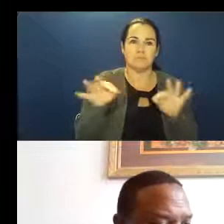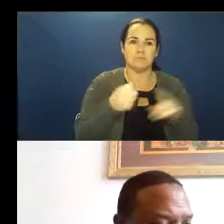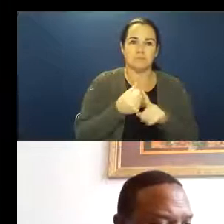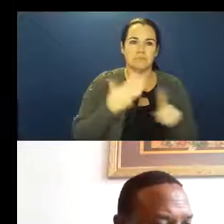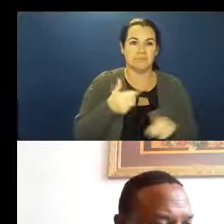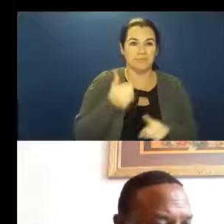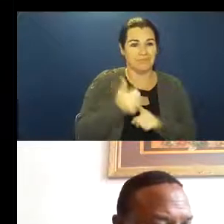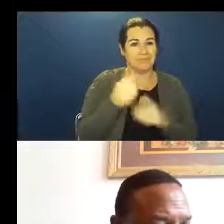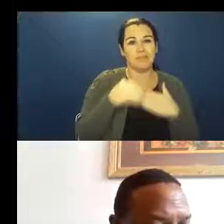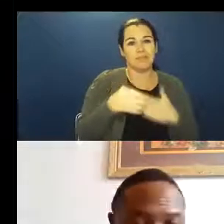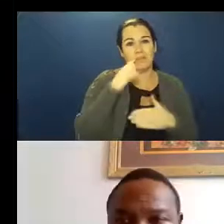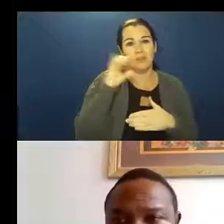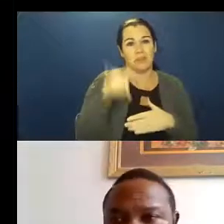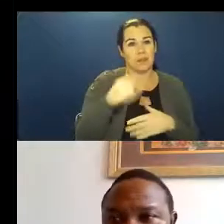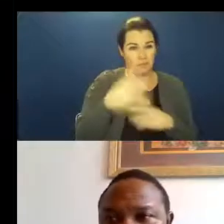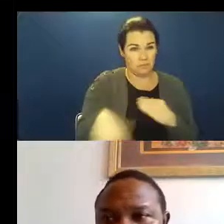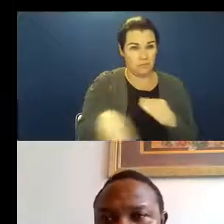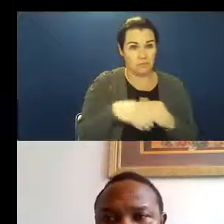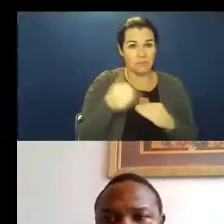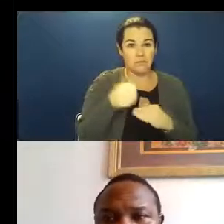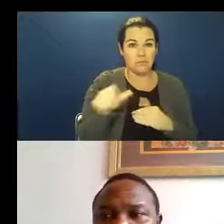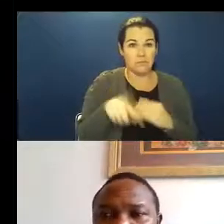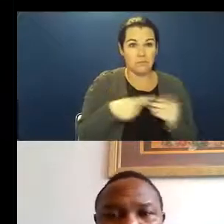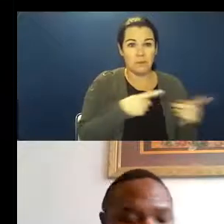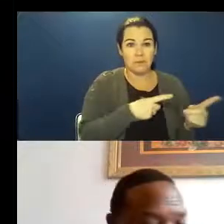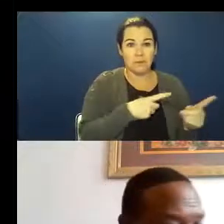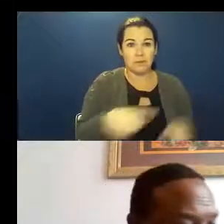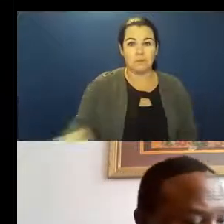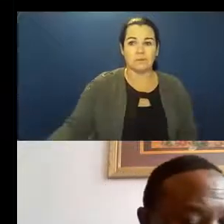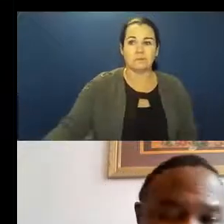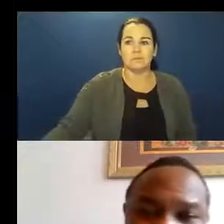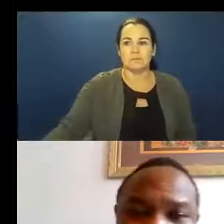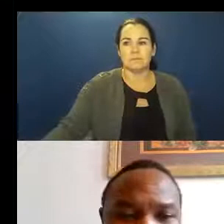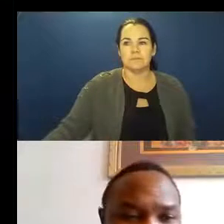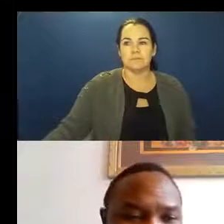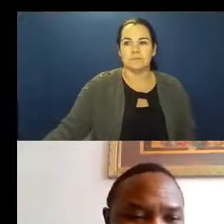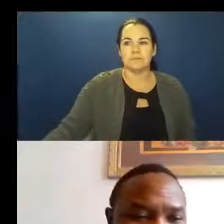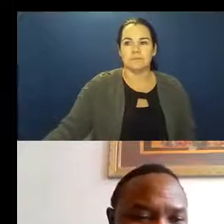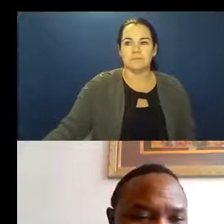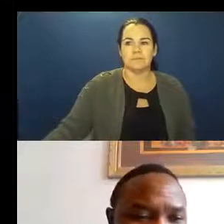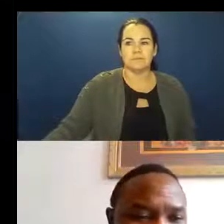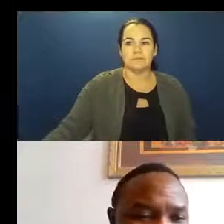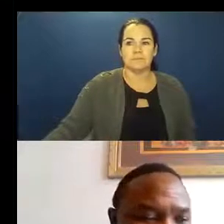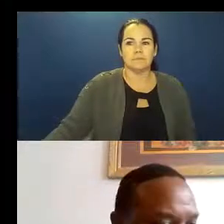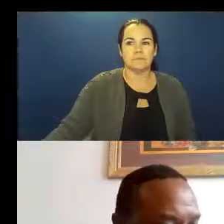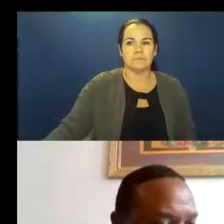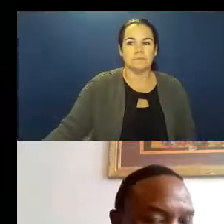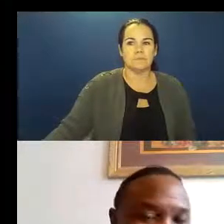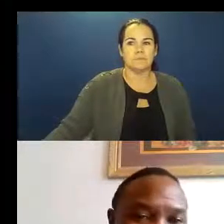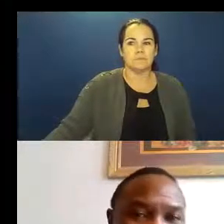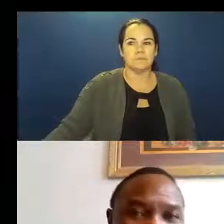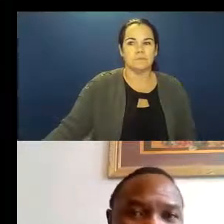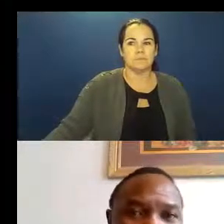if he had anything else to say about this one before I move on. Yeah, thank you, Dr. Washington.